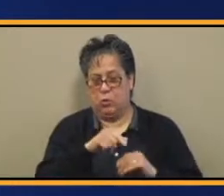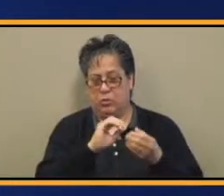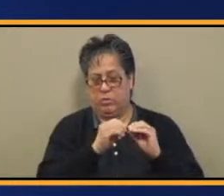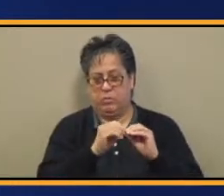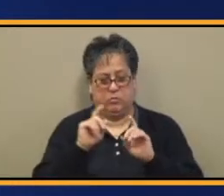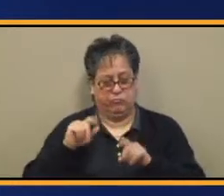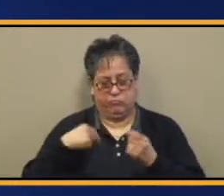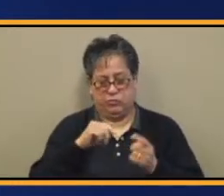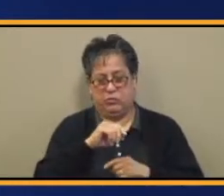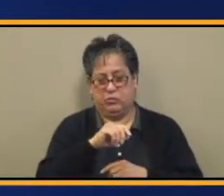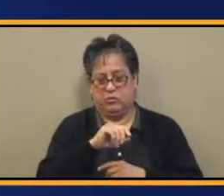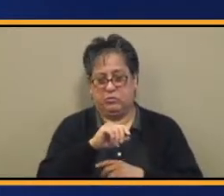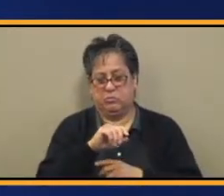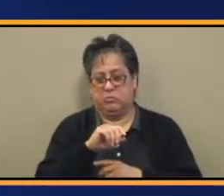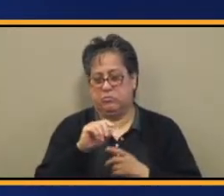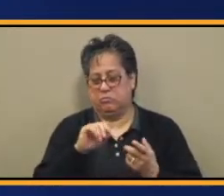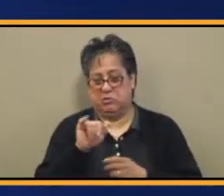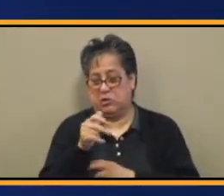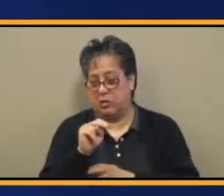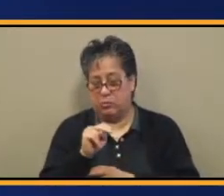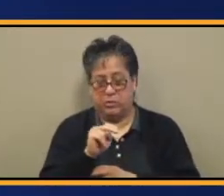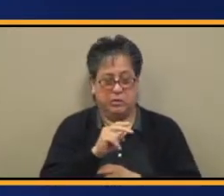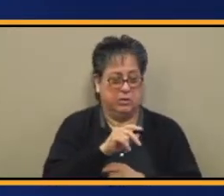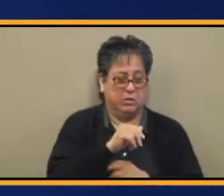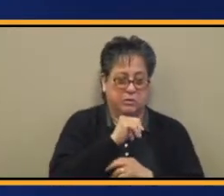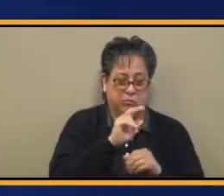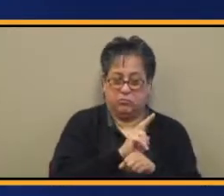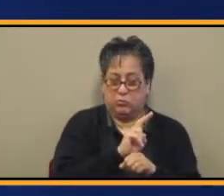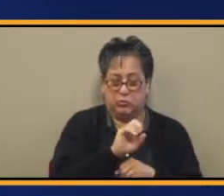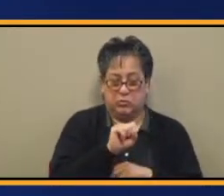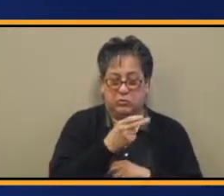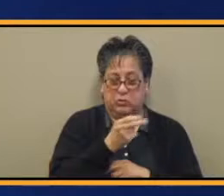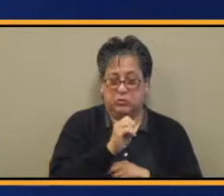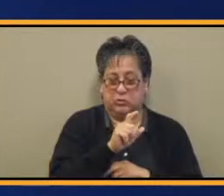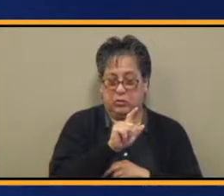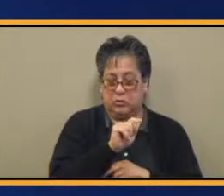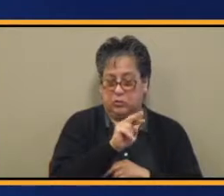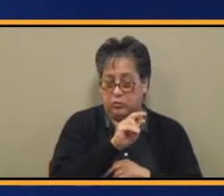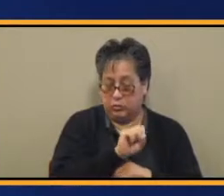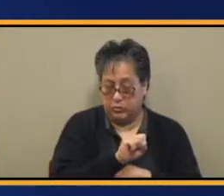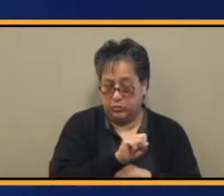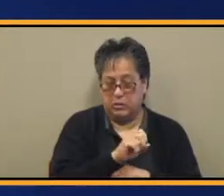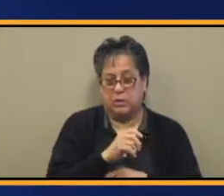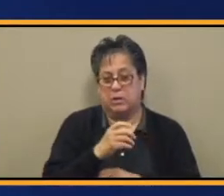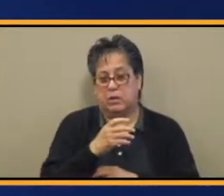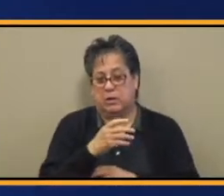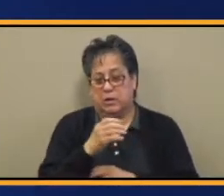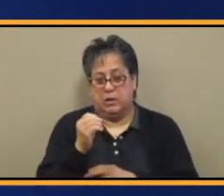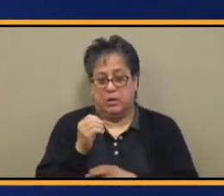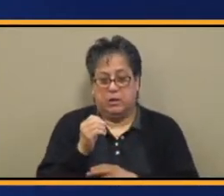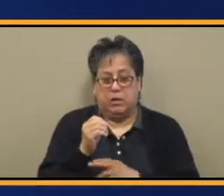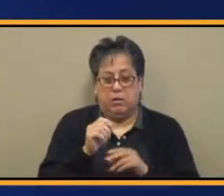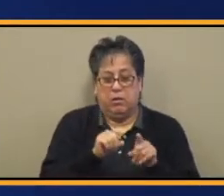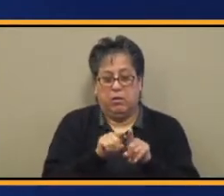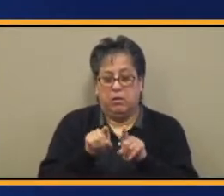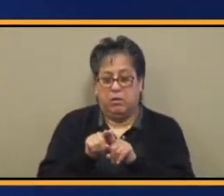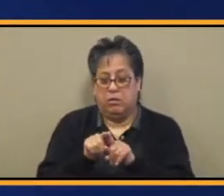January. None of our shelters are being used. And so I say all this that I just want to